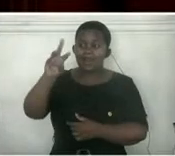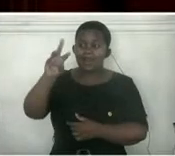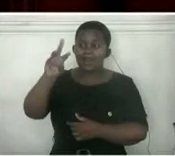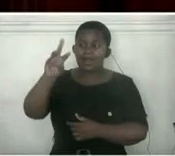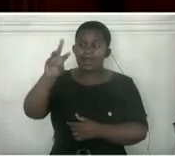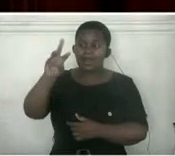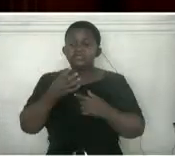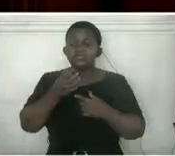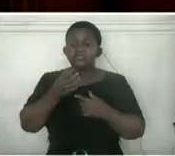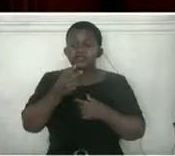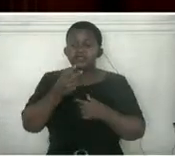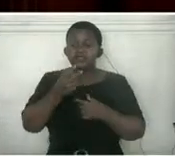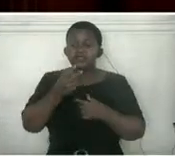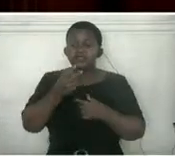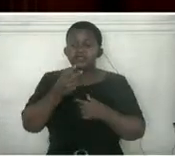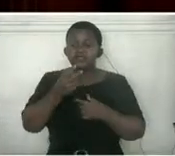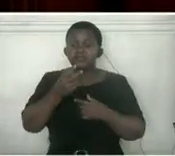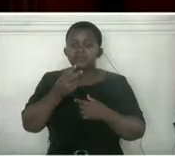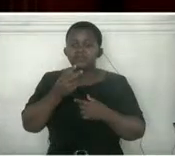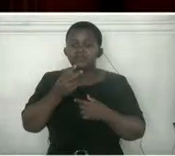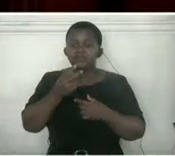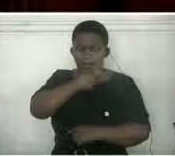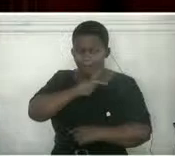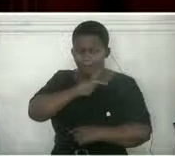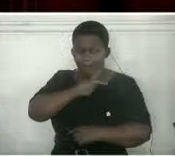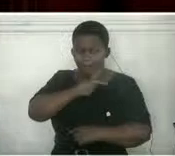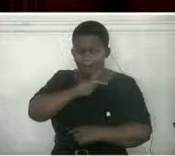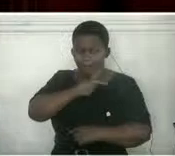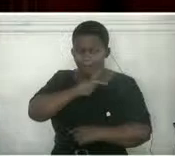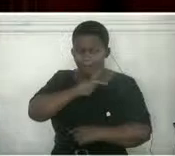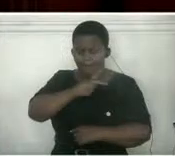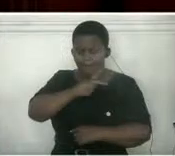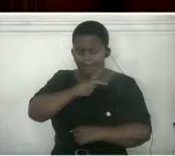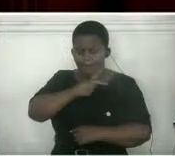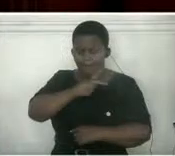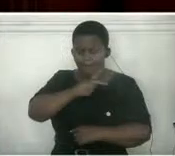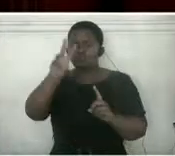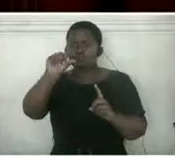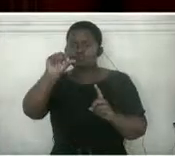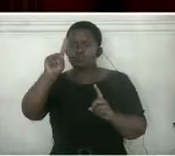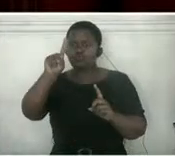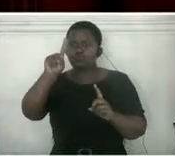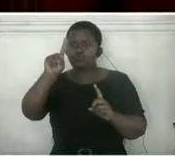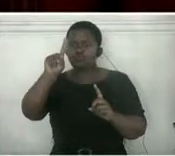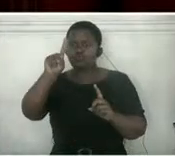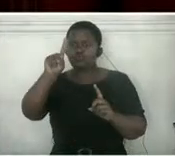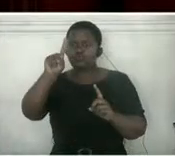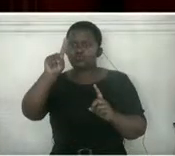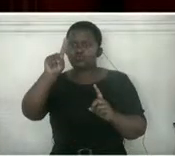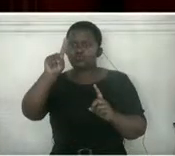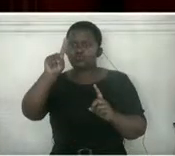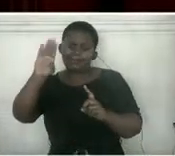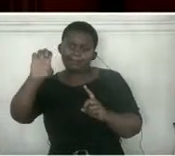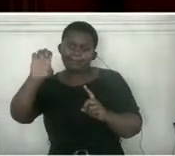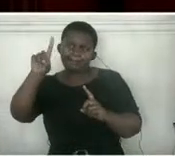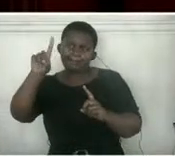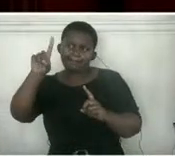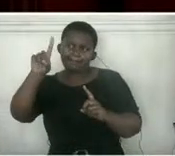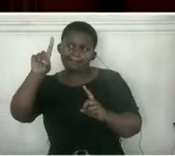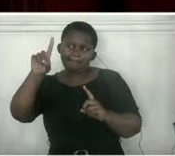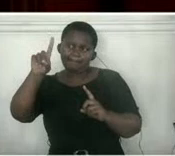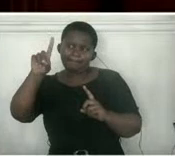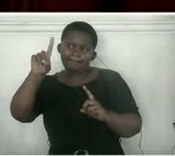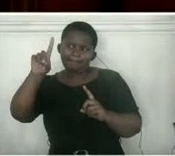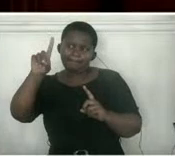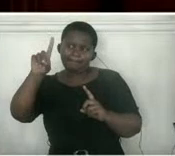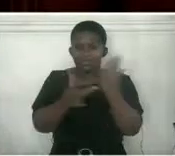president of the ANC Youth League, Mzwakhe Anton Lembede. The Anton Lembede Maths, Science